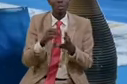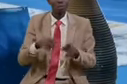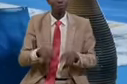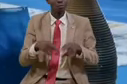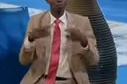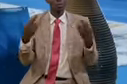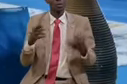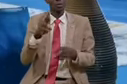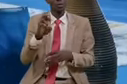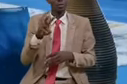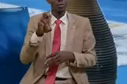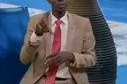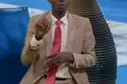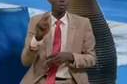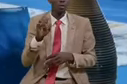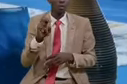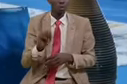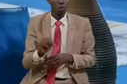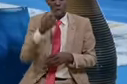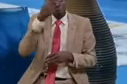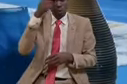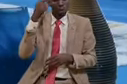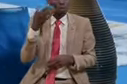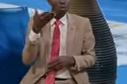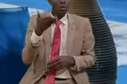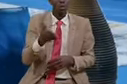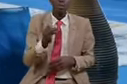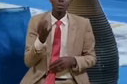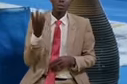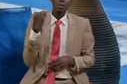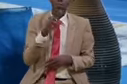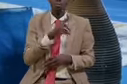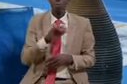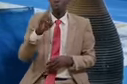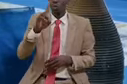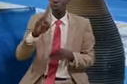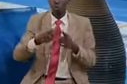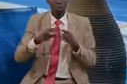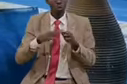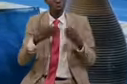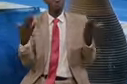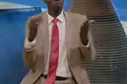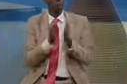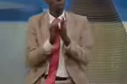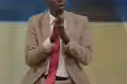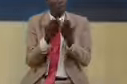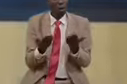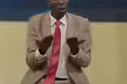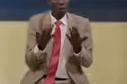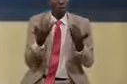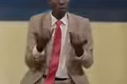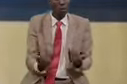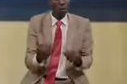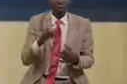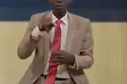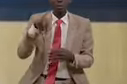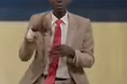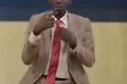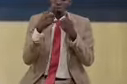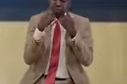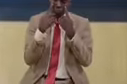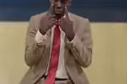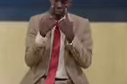there was no one to open that book of eternal redemption, John wept, a